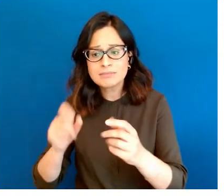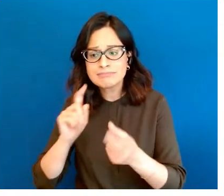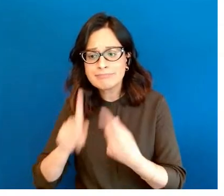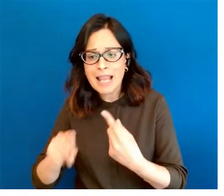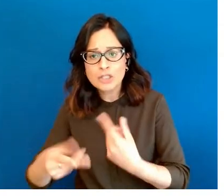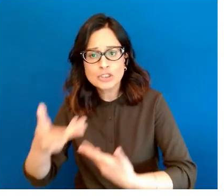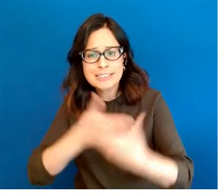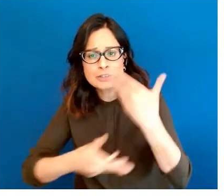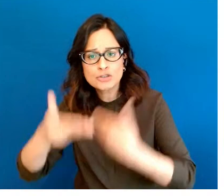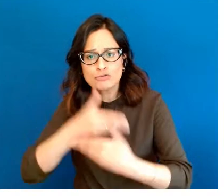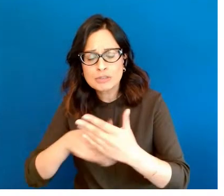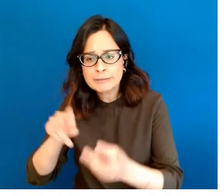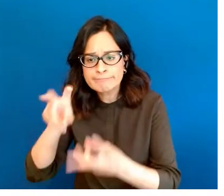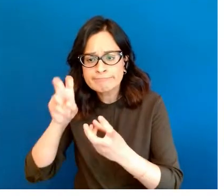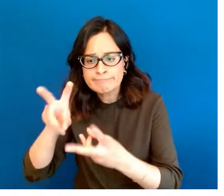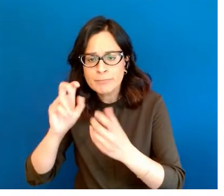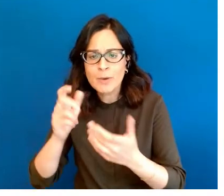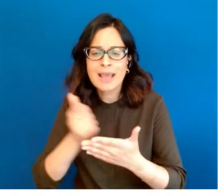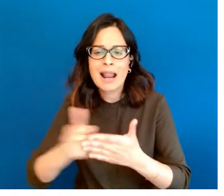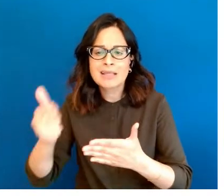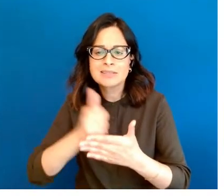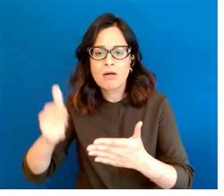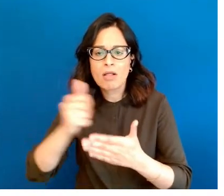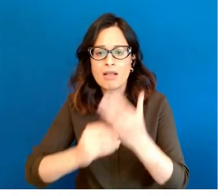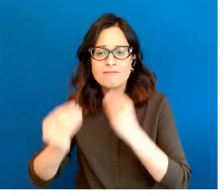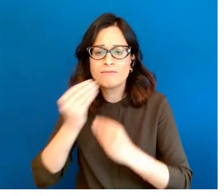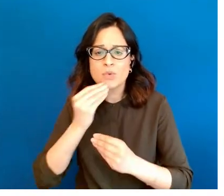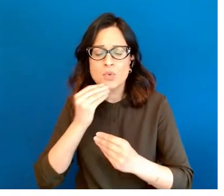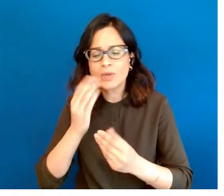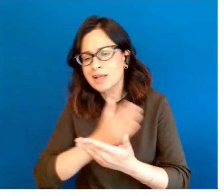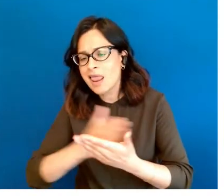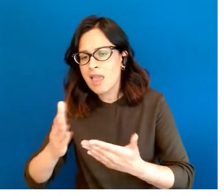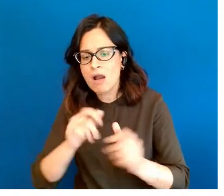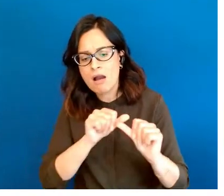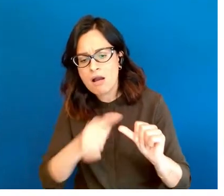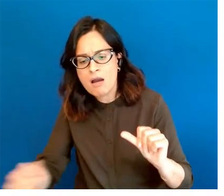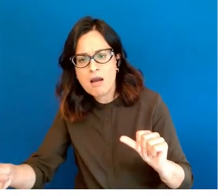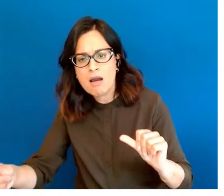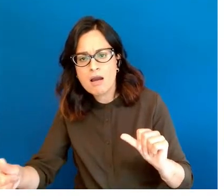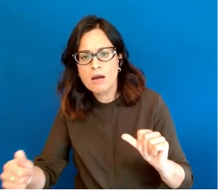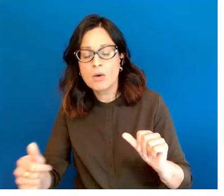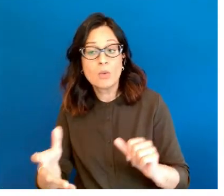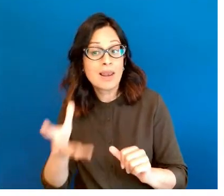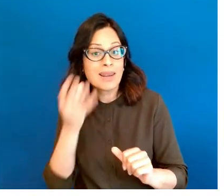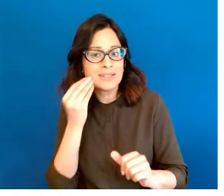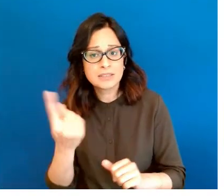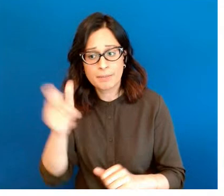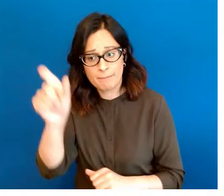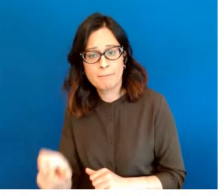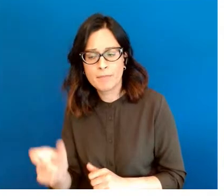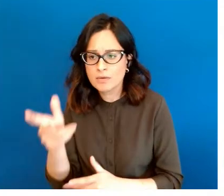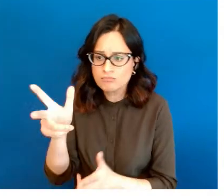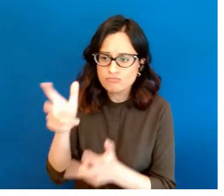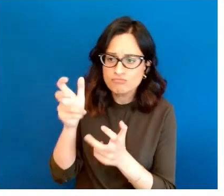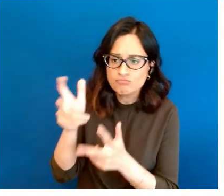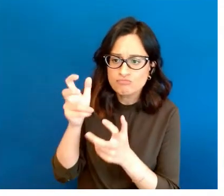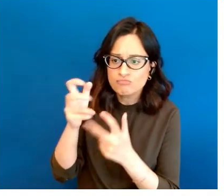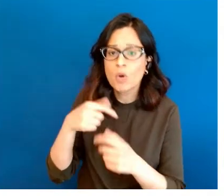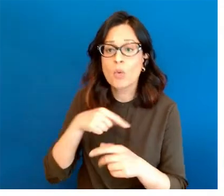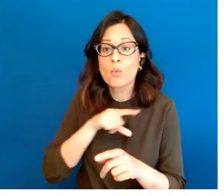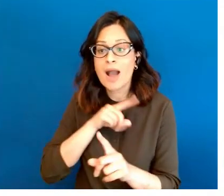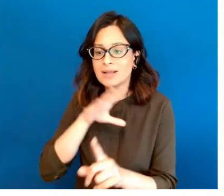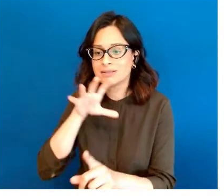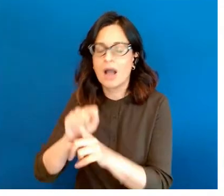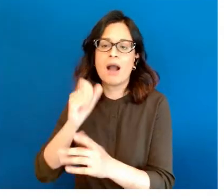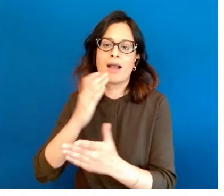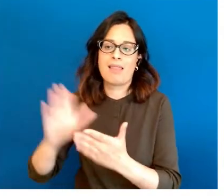remember that classical food allergy has a very clear history in most cases. Try and listen to the patient because the diagnosis will usually be clear, but